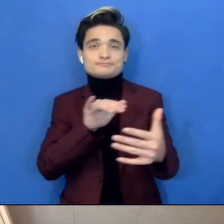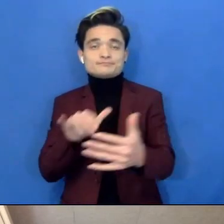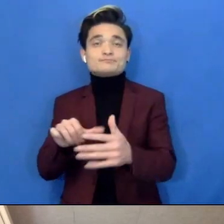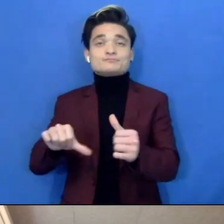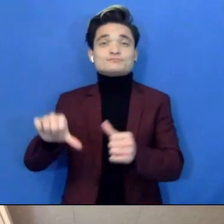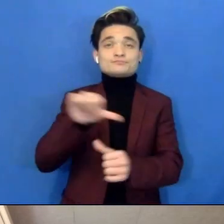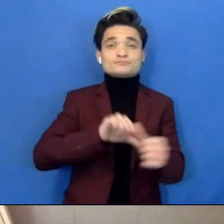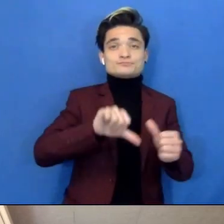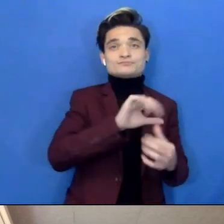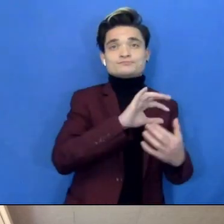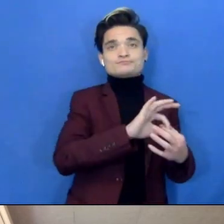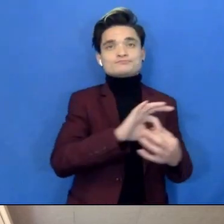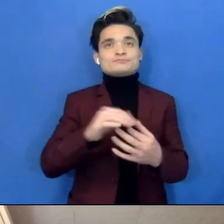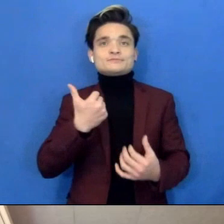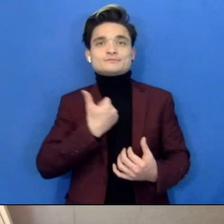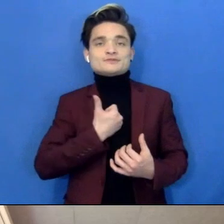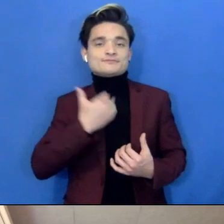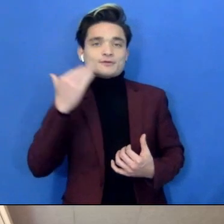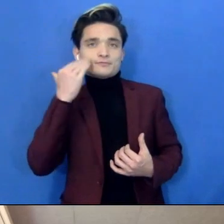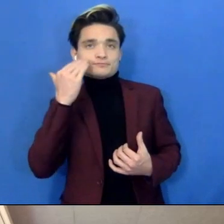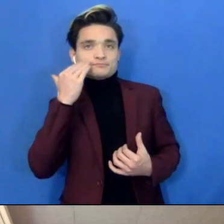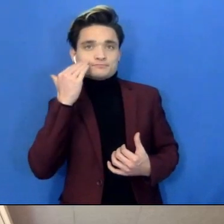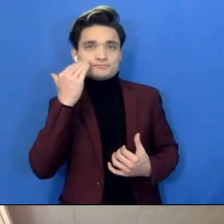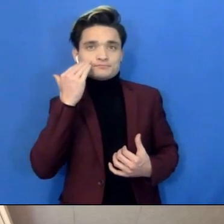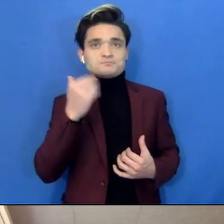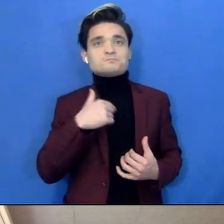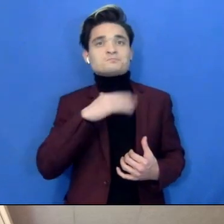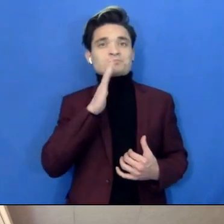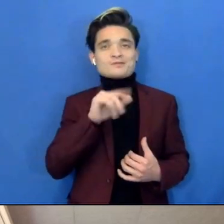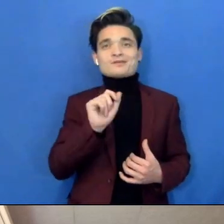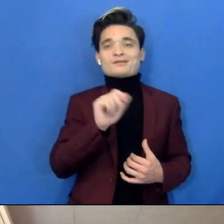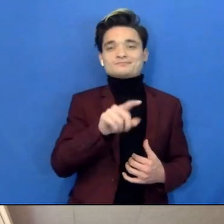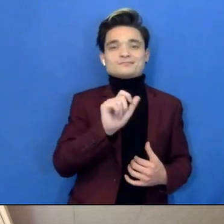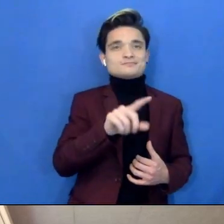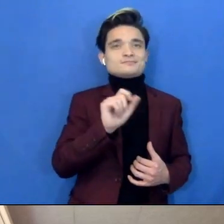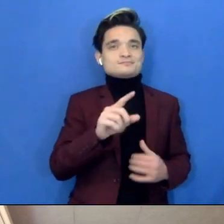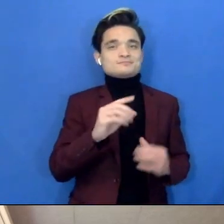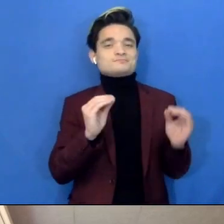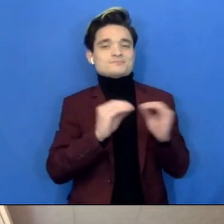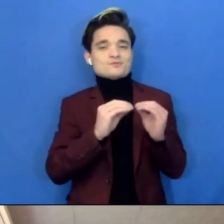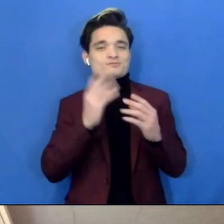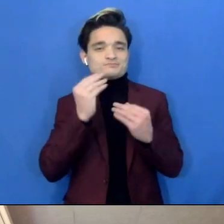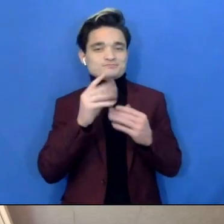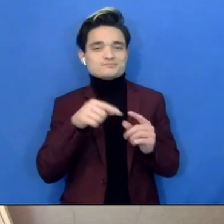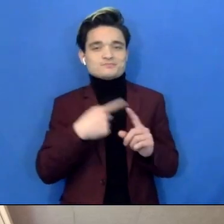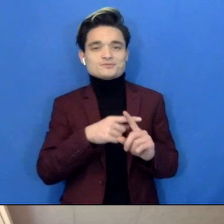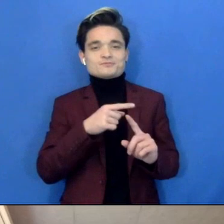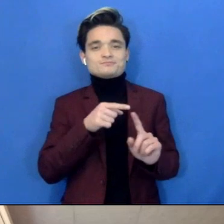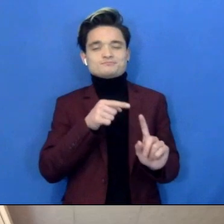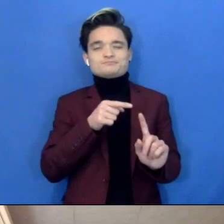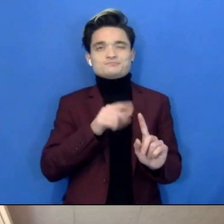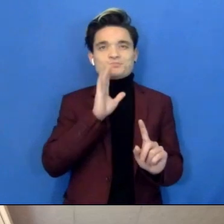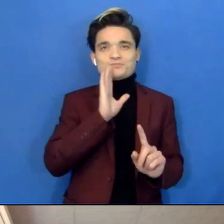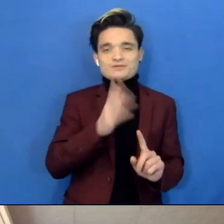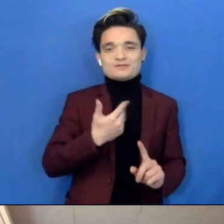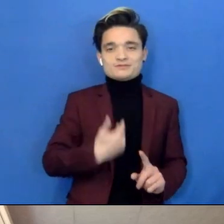I'm totally going to ask him about later on in our chat.